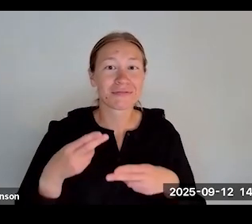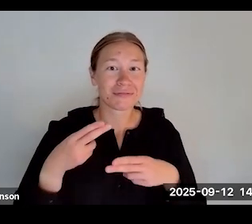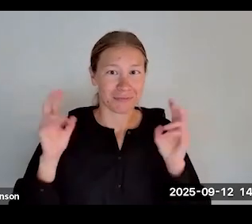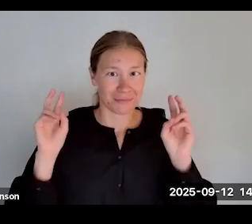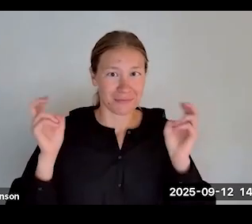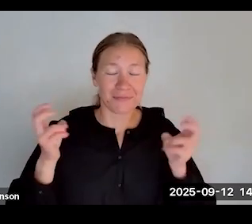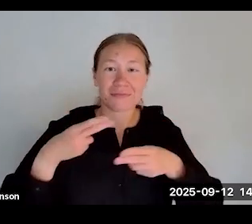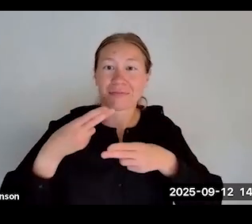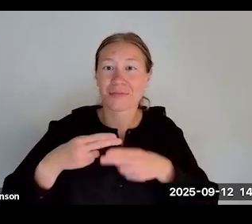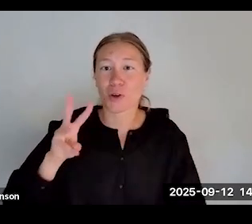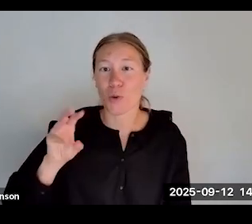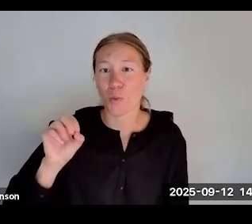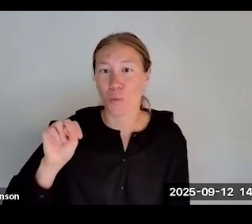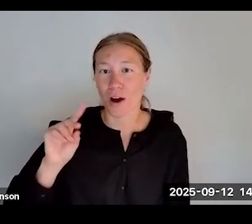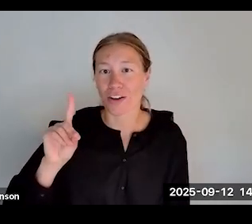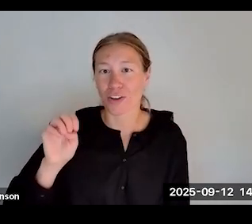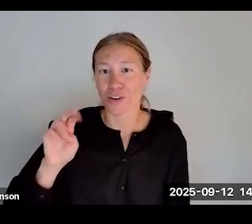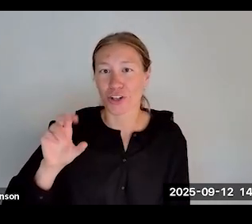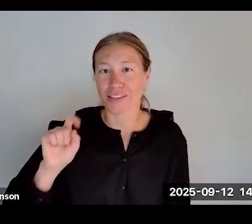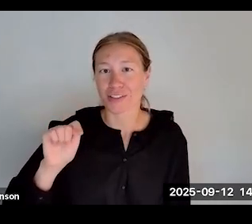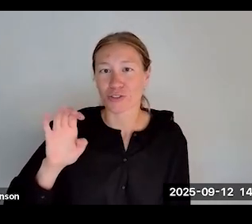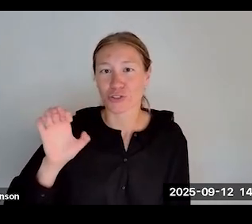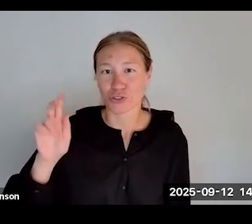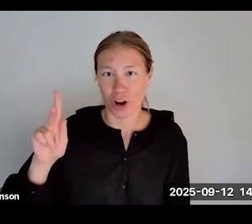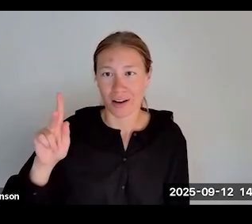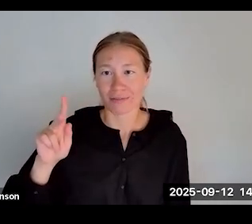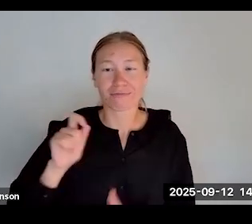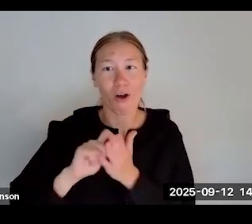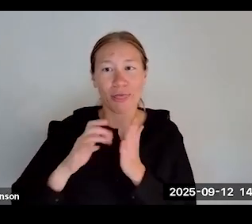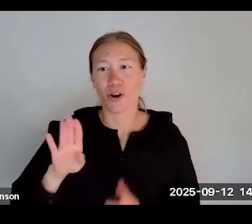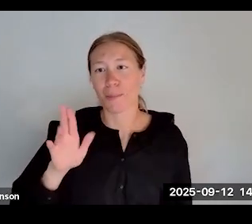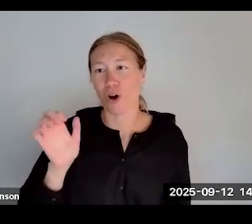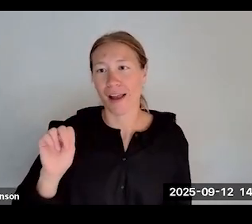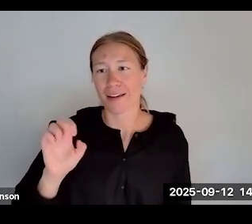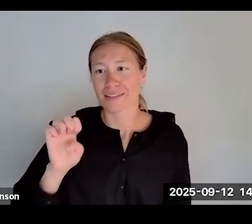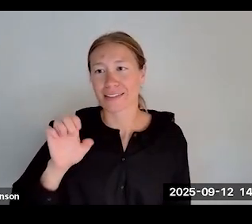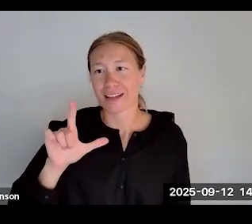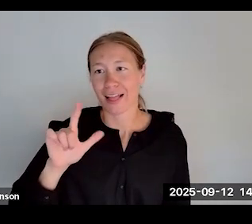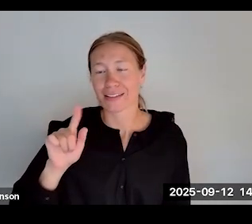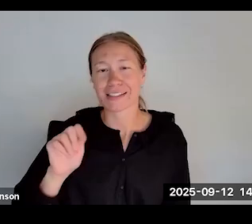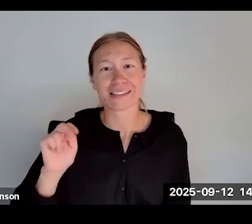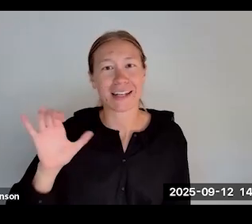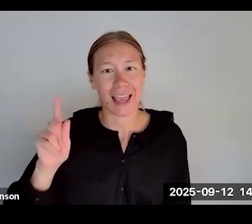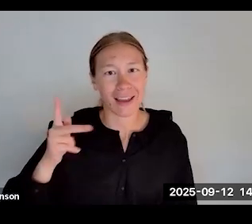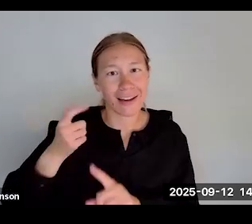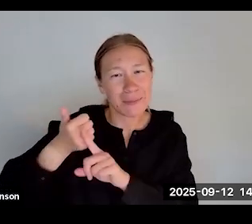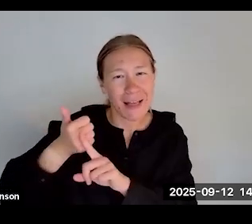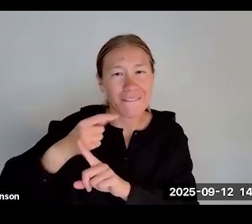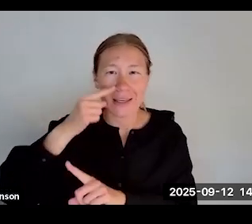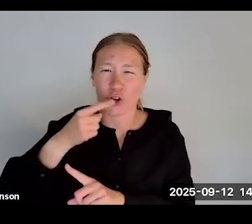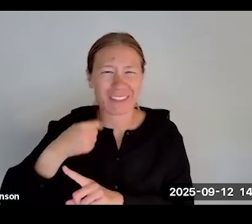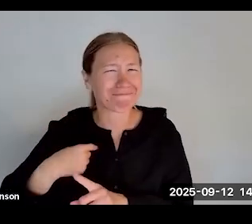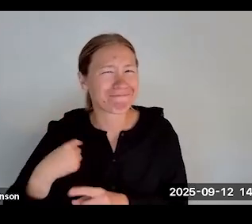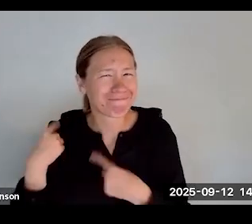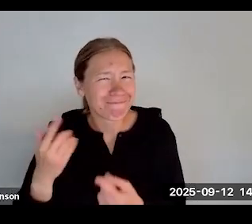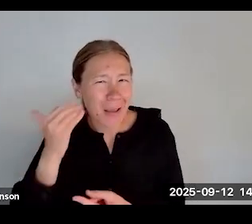This first book is called Wonderstruck by Brian Selznick. Brian is hearing, and as far as I know, doesn't have any